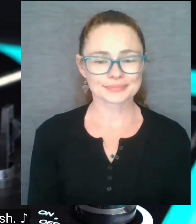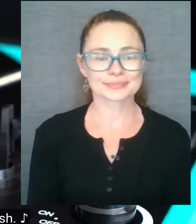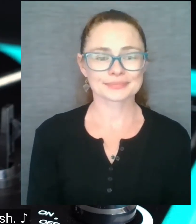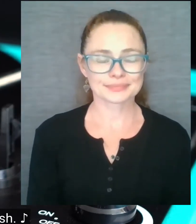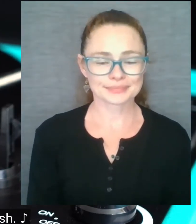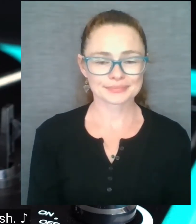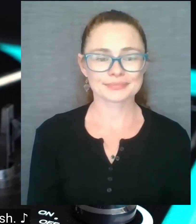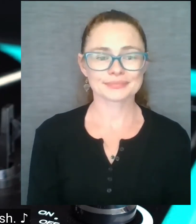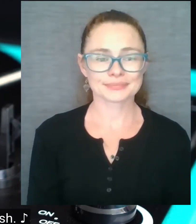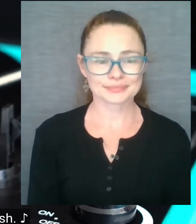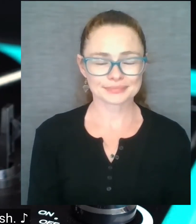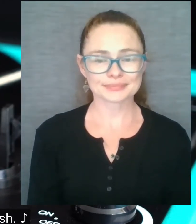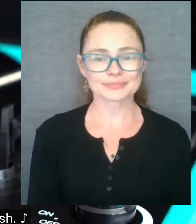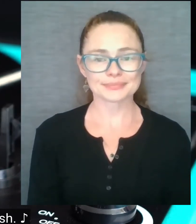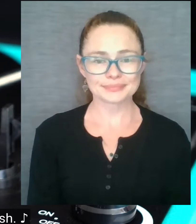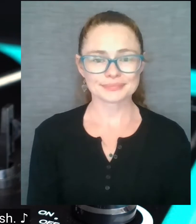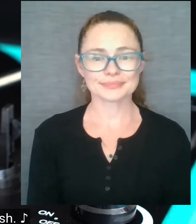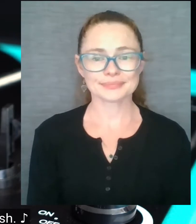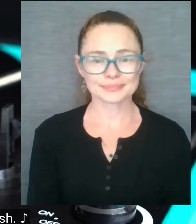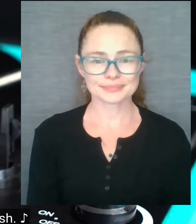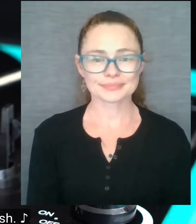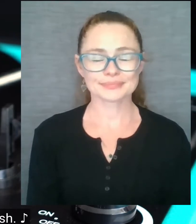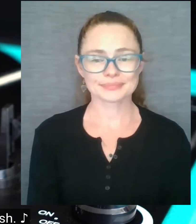And this is fresh.